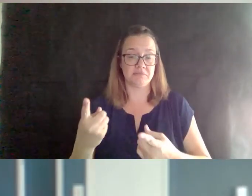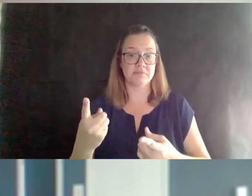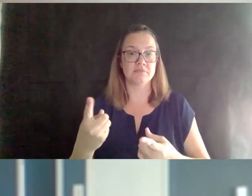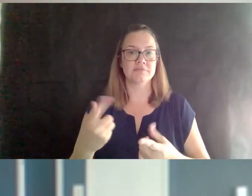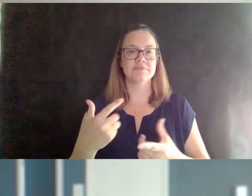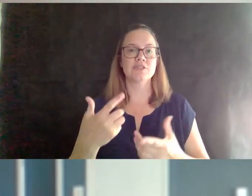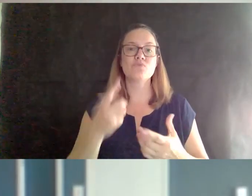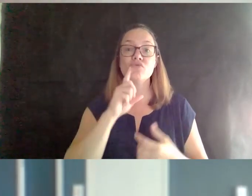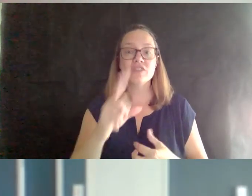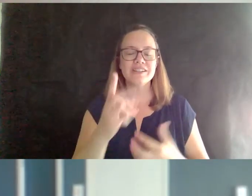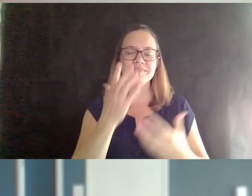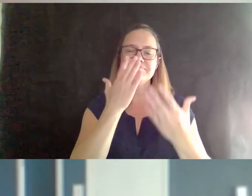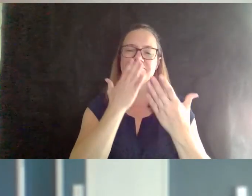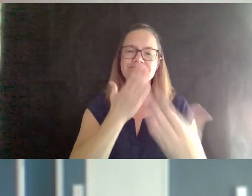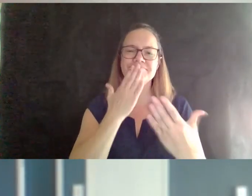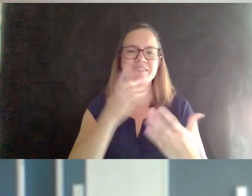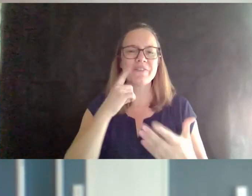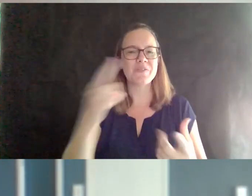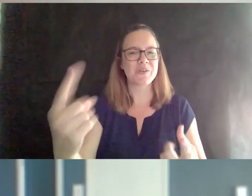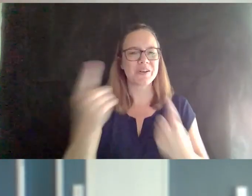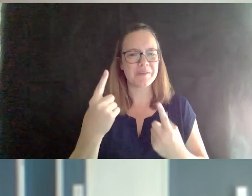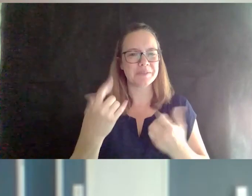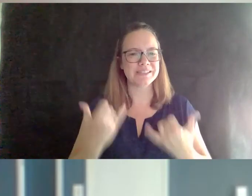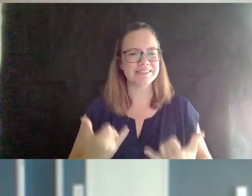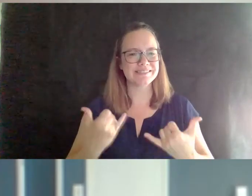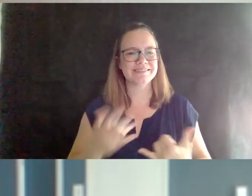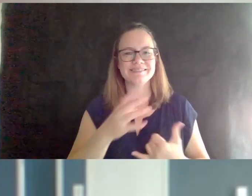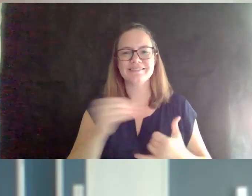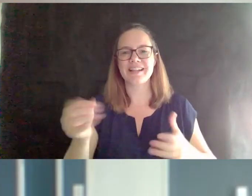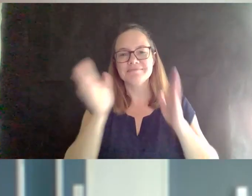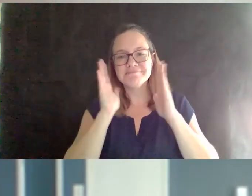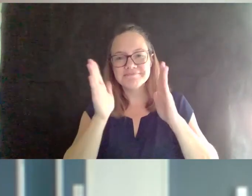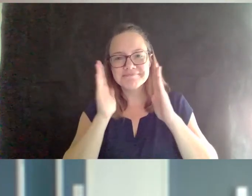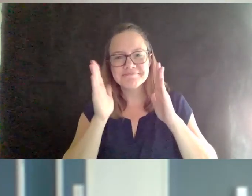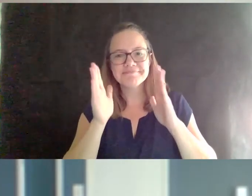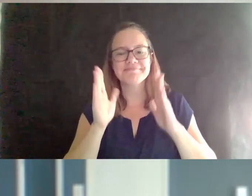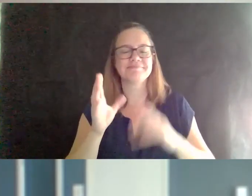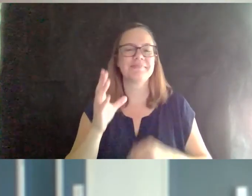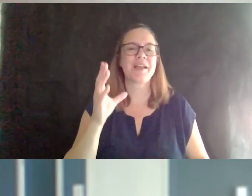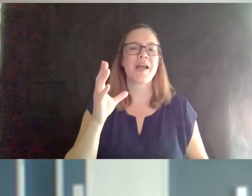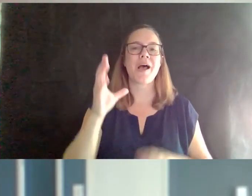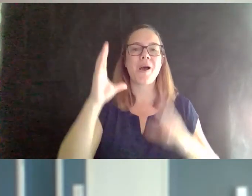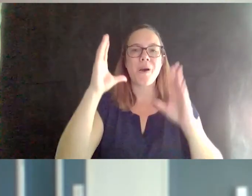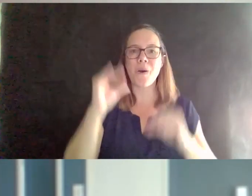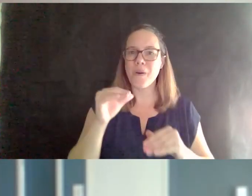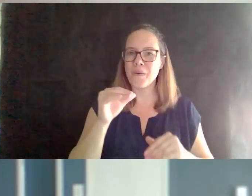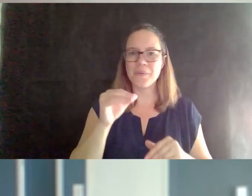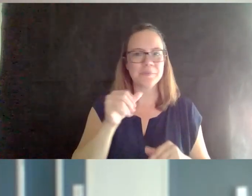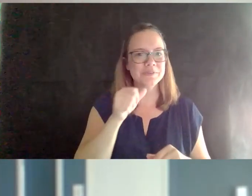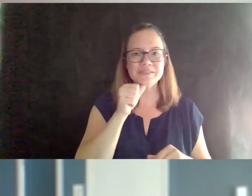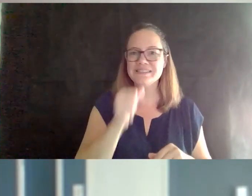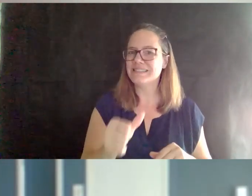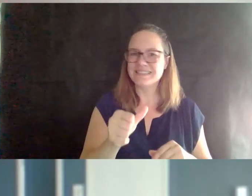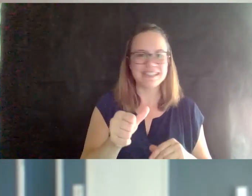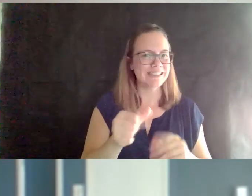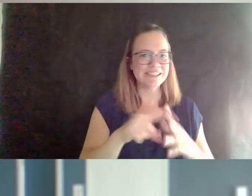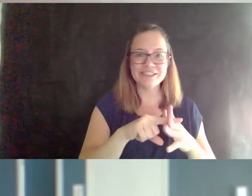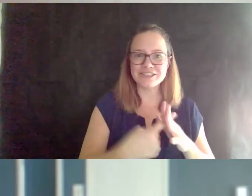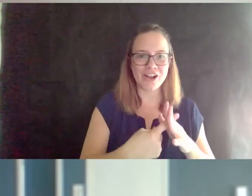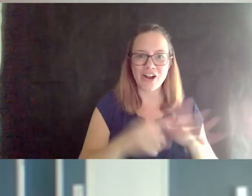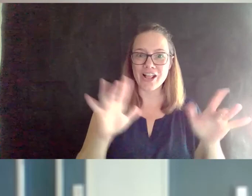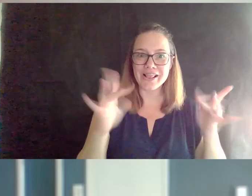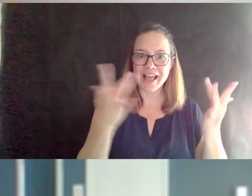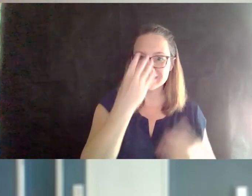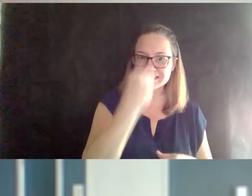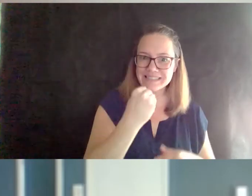So I just wanted to thank you for attending and listening. And I hope you didn't go into that first stage of